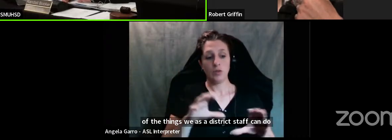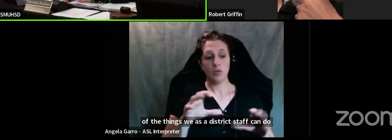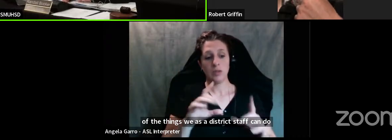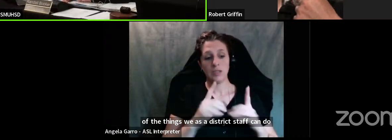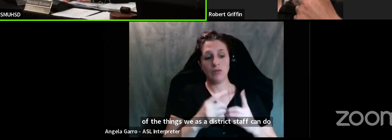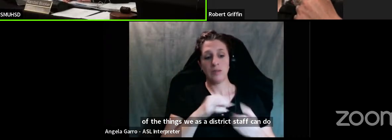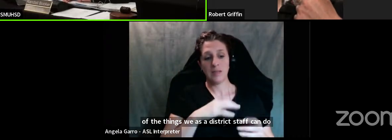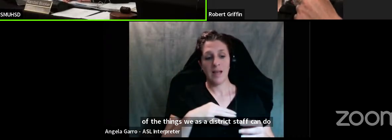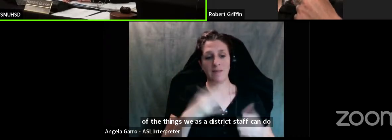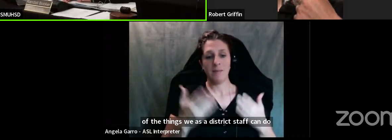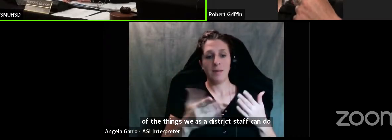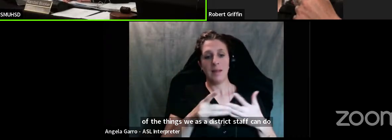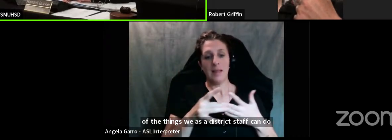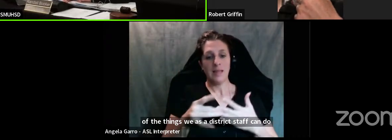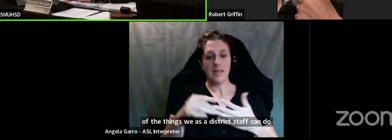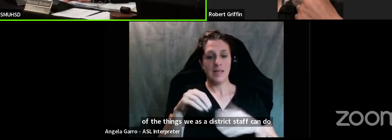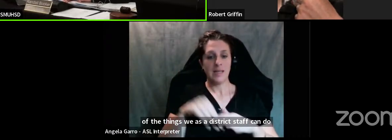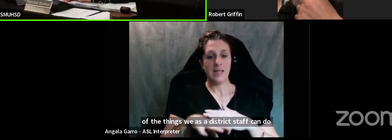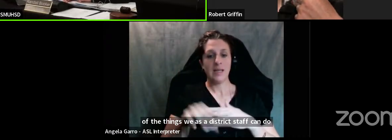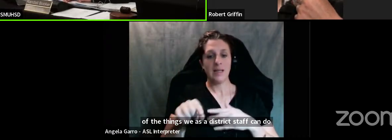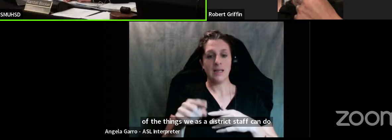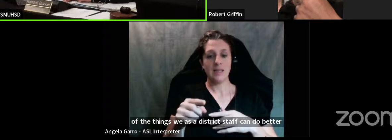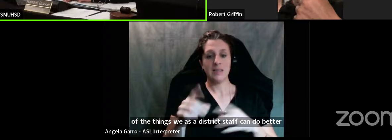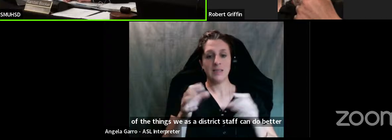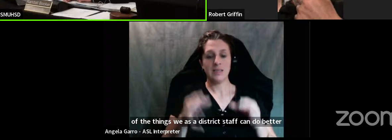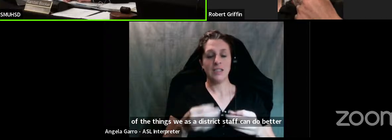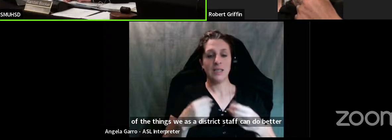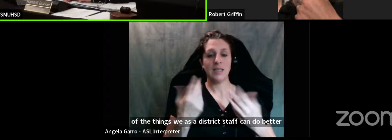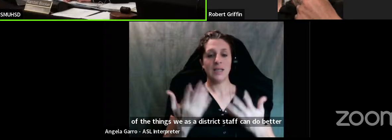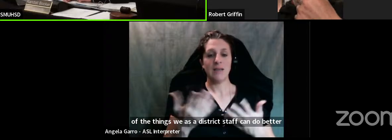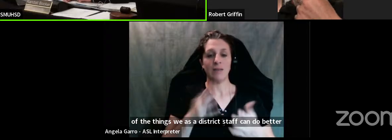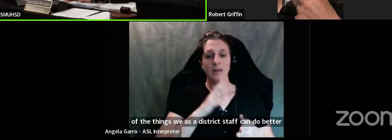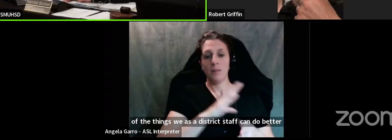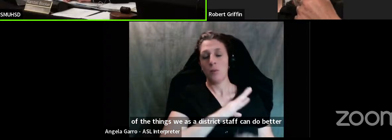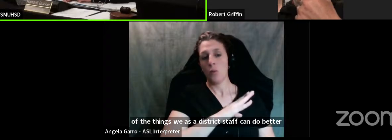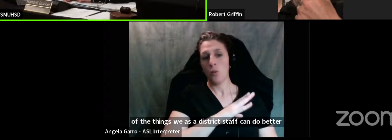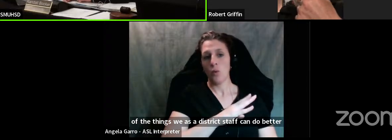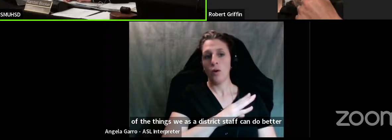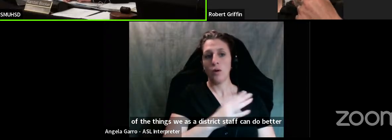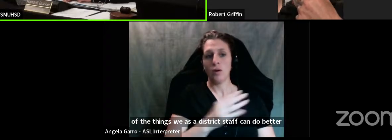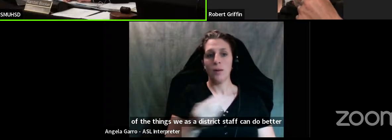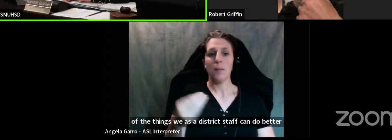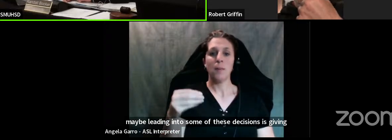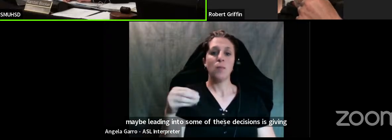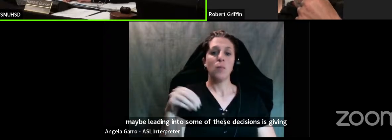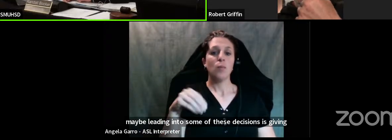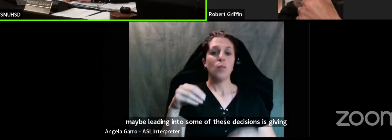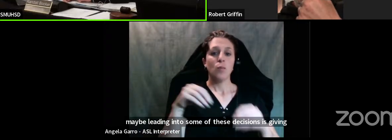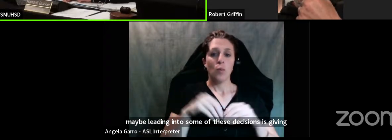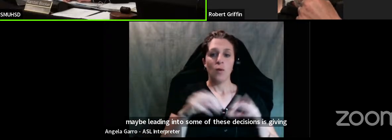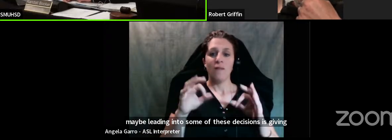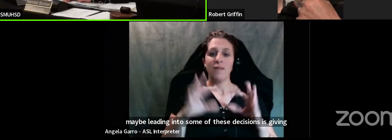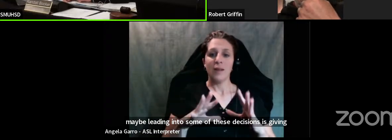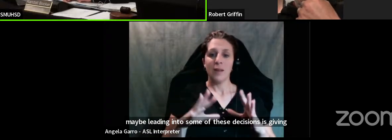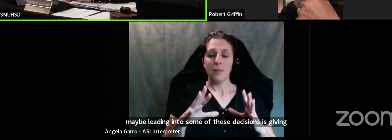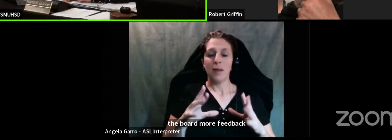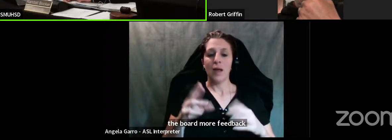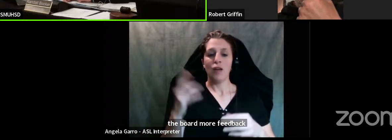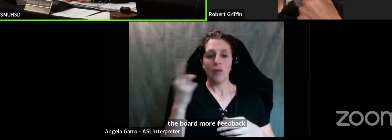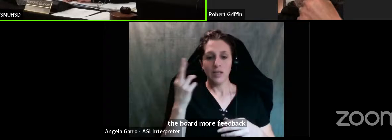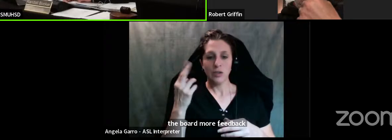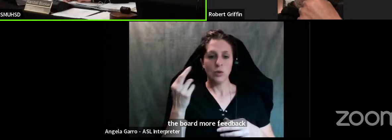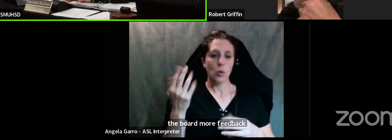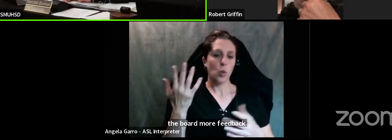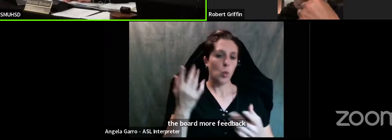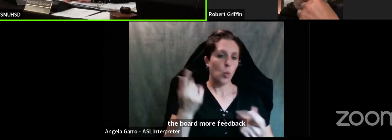into some of these decisions, is giving the board more feedback and rationale, what we're doing, why we're